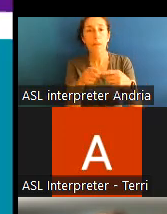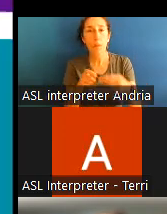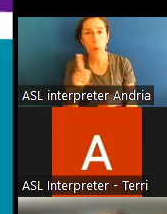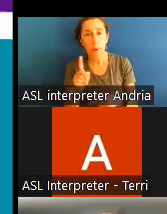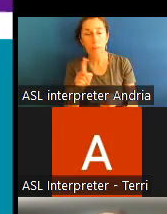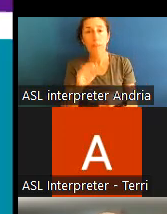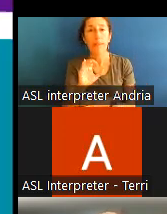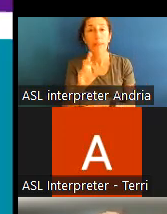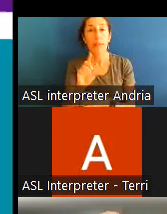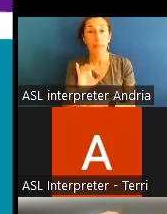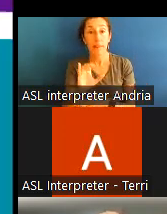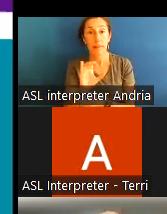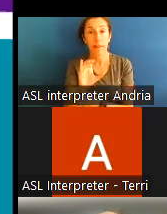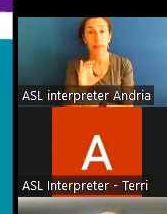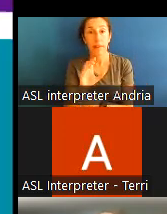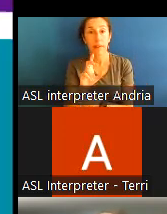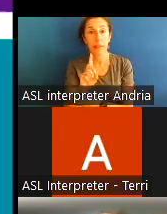in 2018.